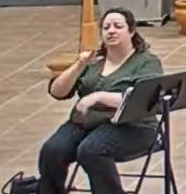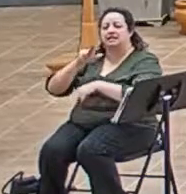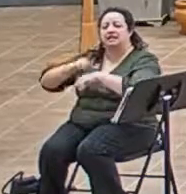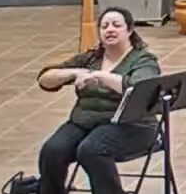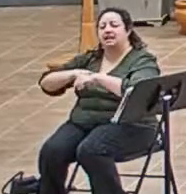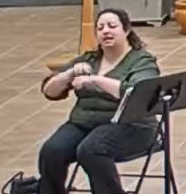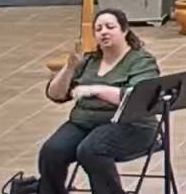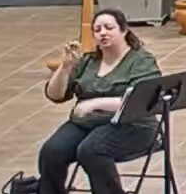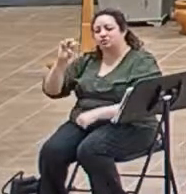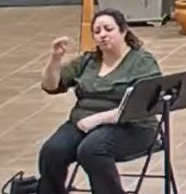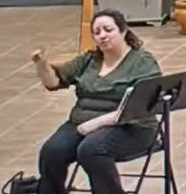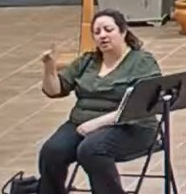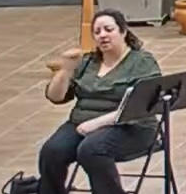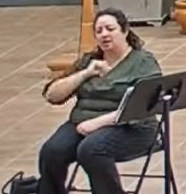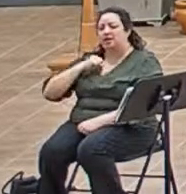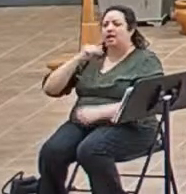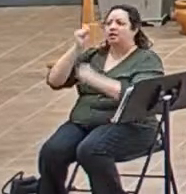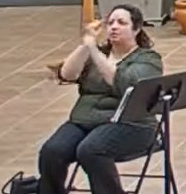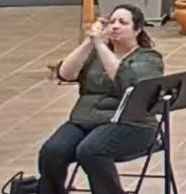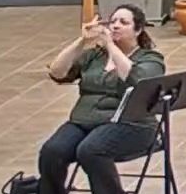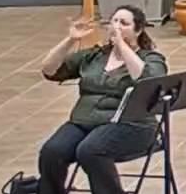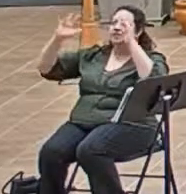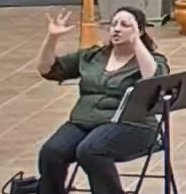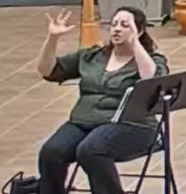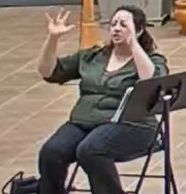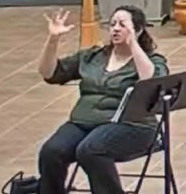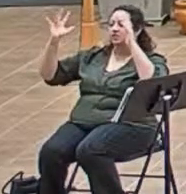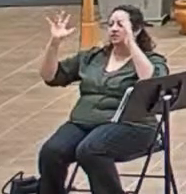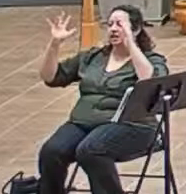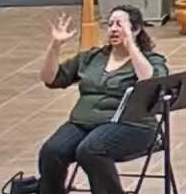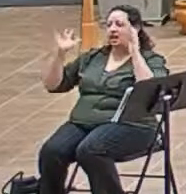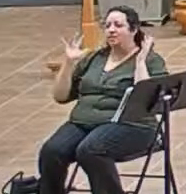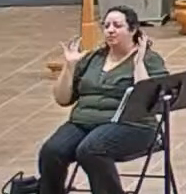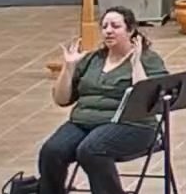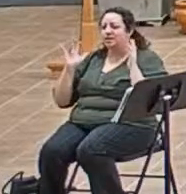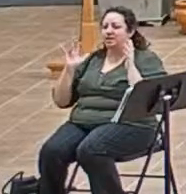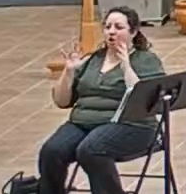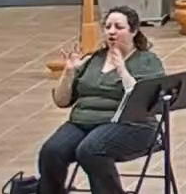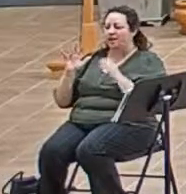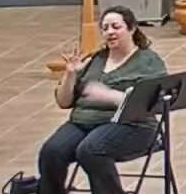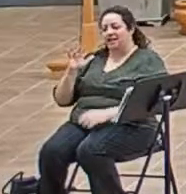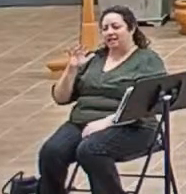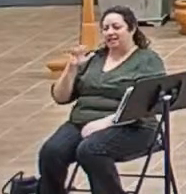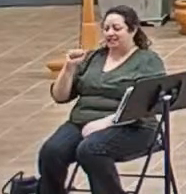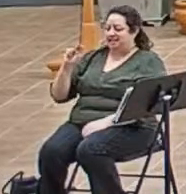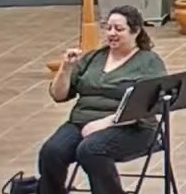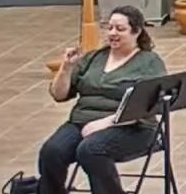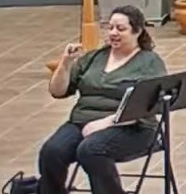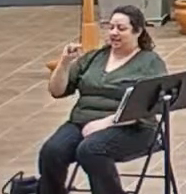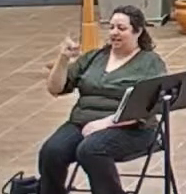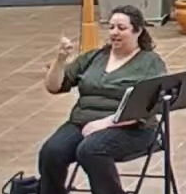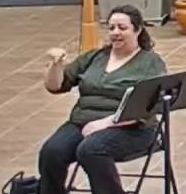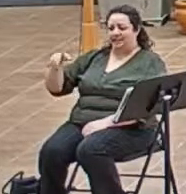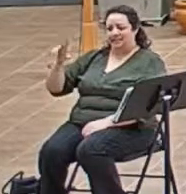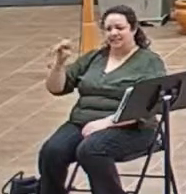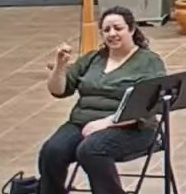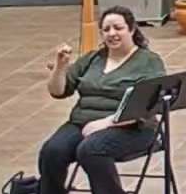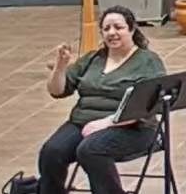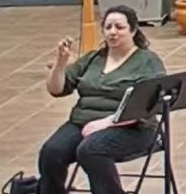being on the road show, the antique road show, because I could feel something in